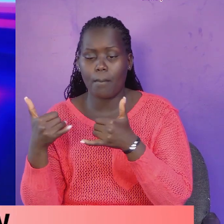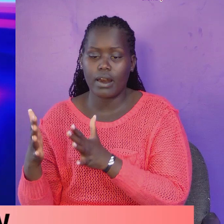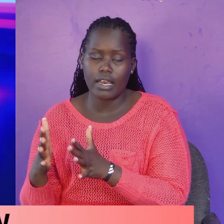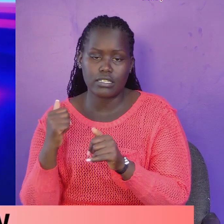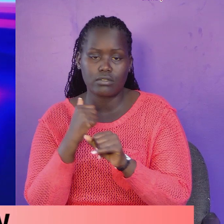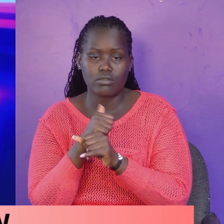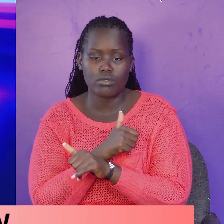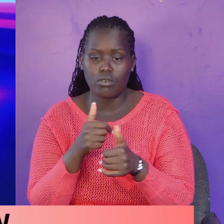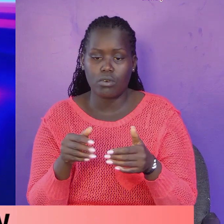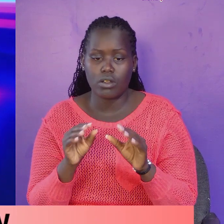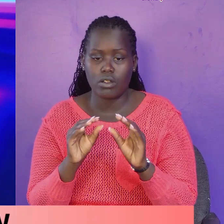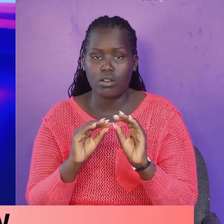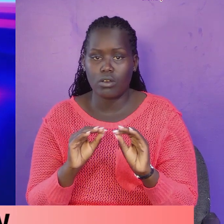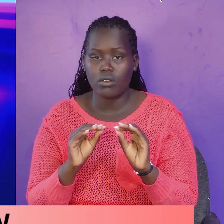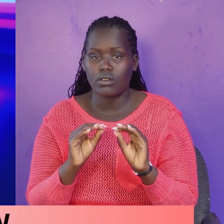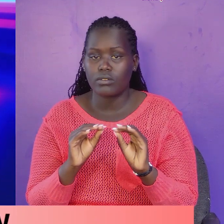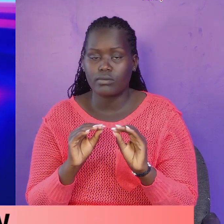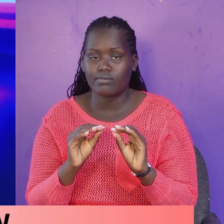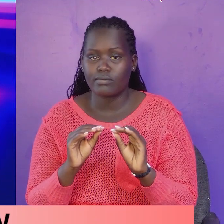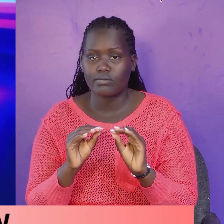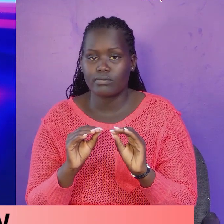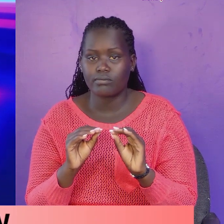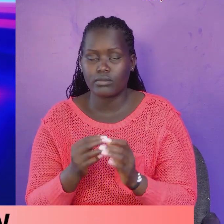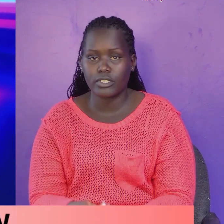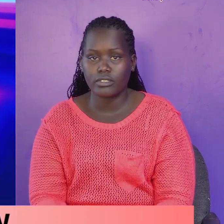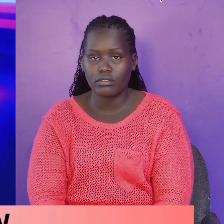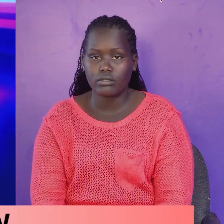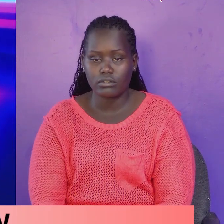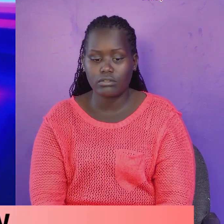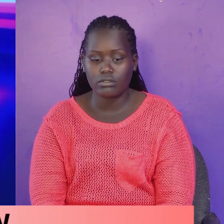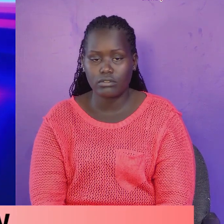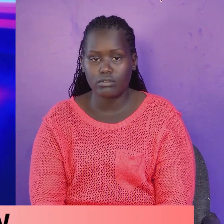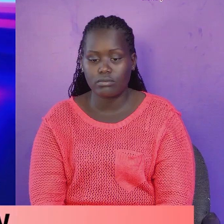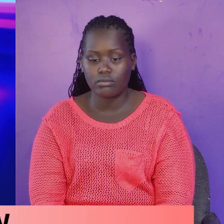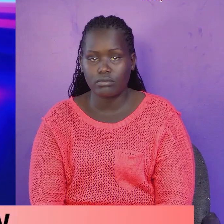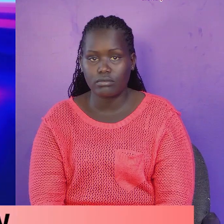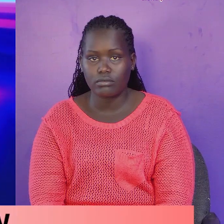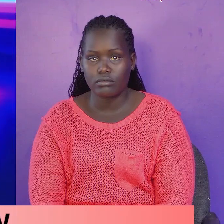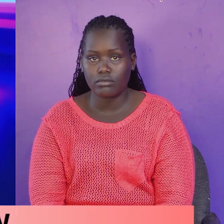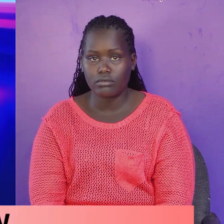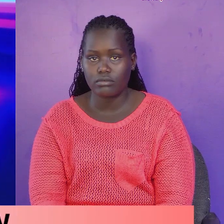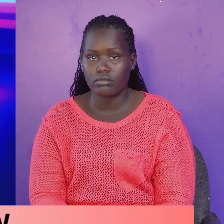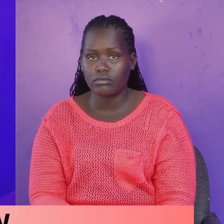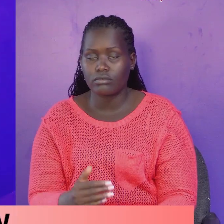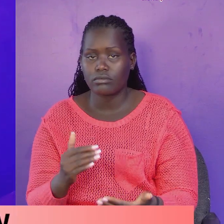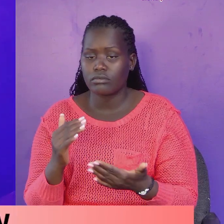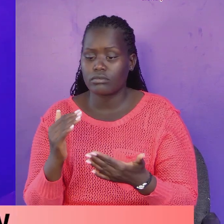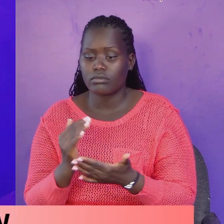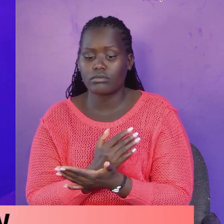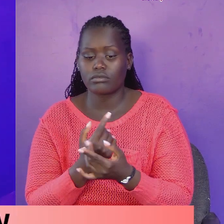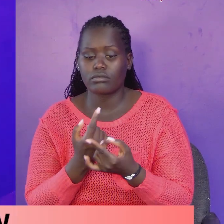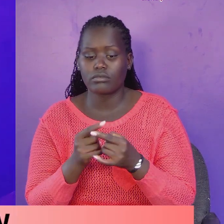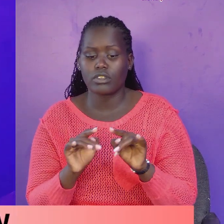but West as zingine kunavutanga nini. But some of them, but congratulations